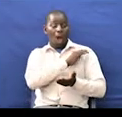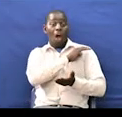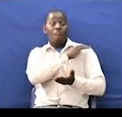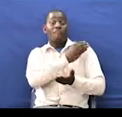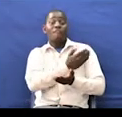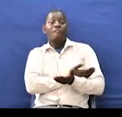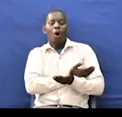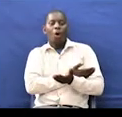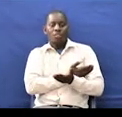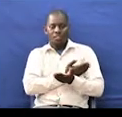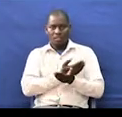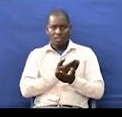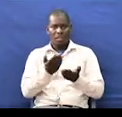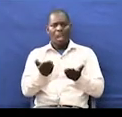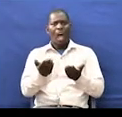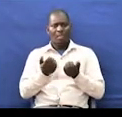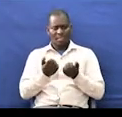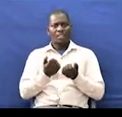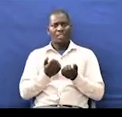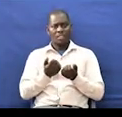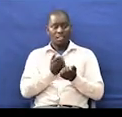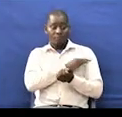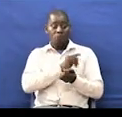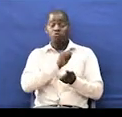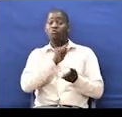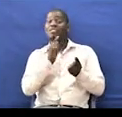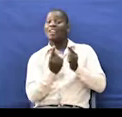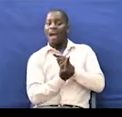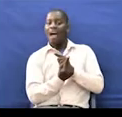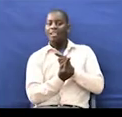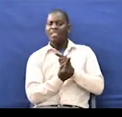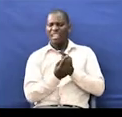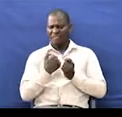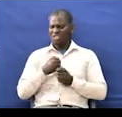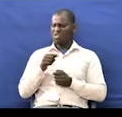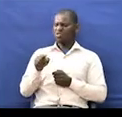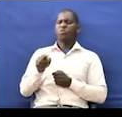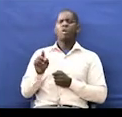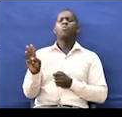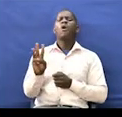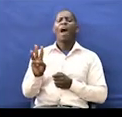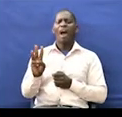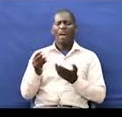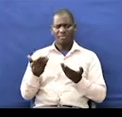to turn, I have a meter rule here. So even you, where you are, you can have something which is just a rod or whatever thing.